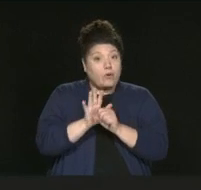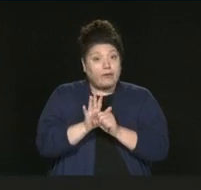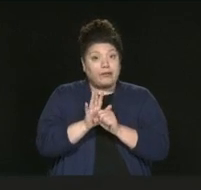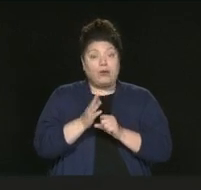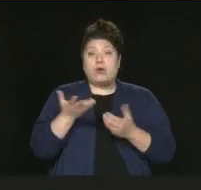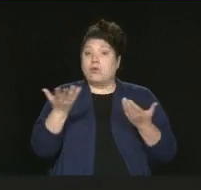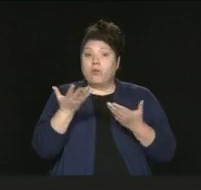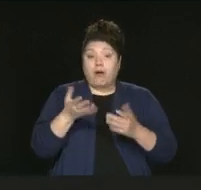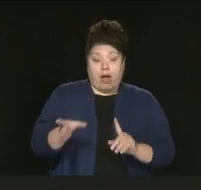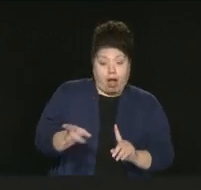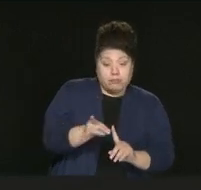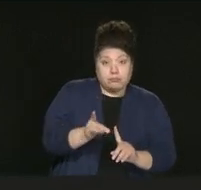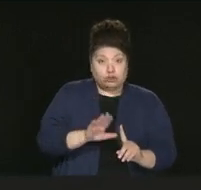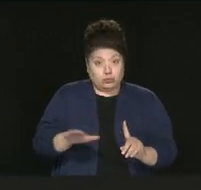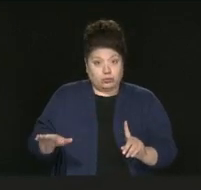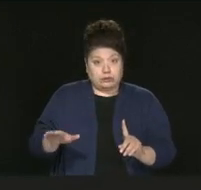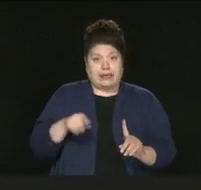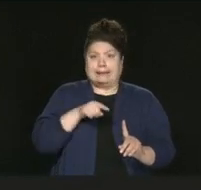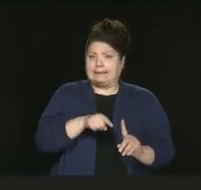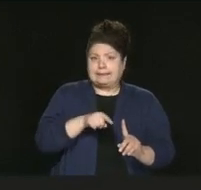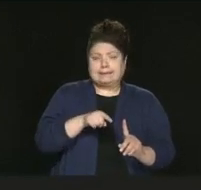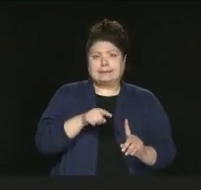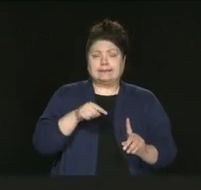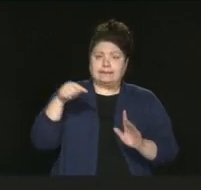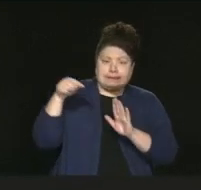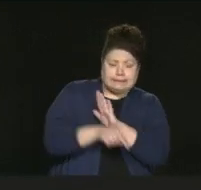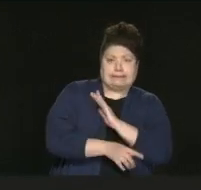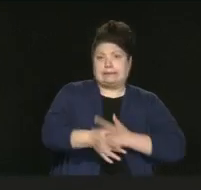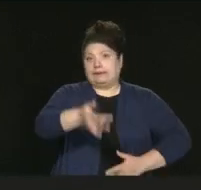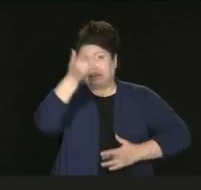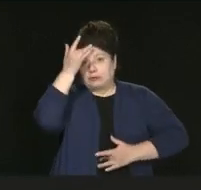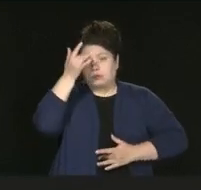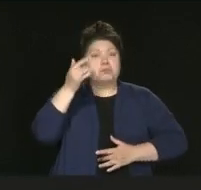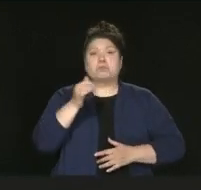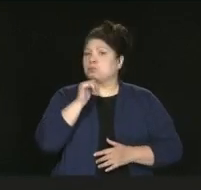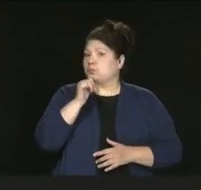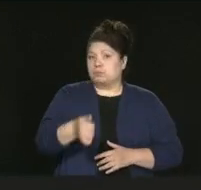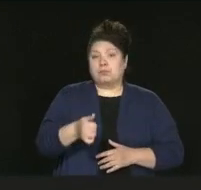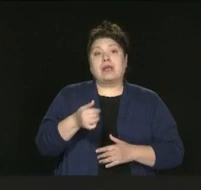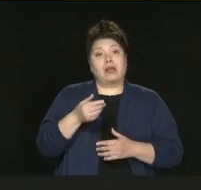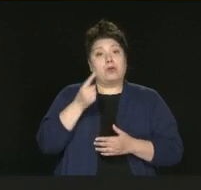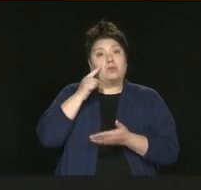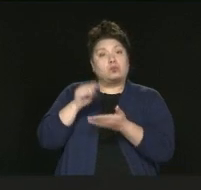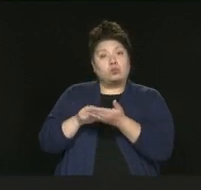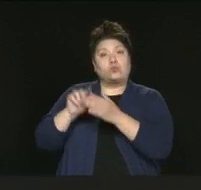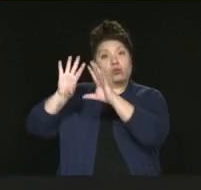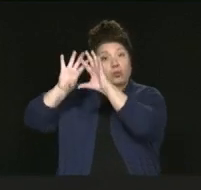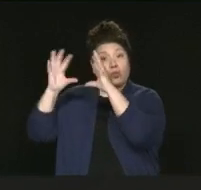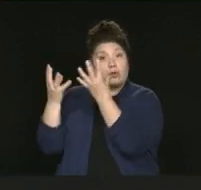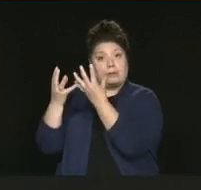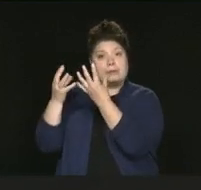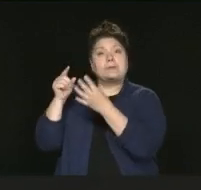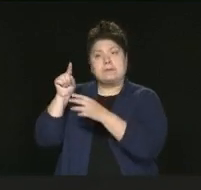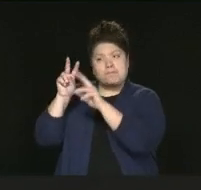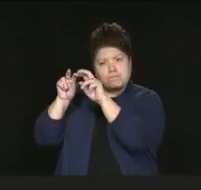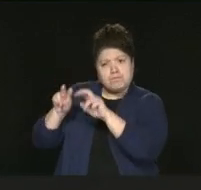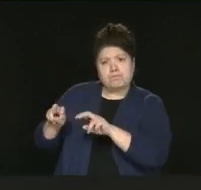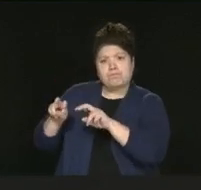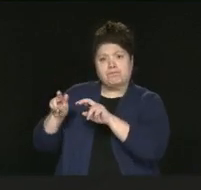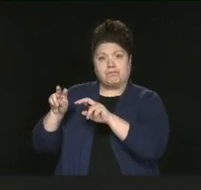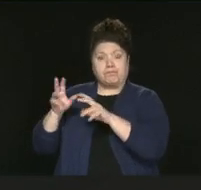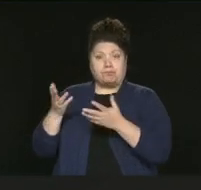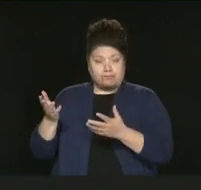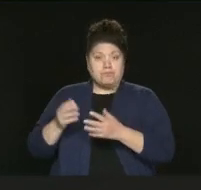observed across international studies. And so so clinically, they have a